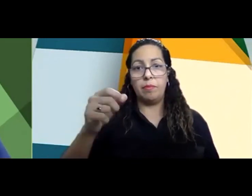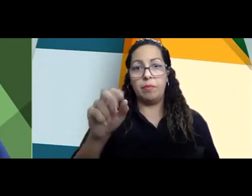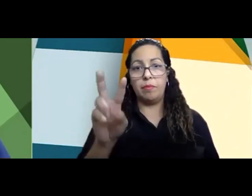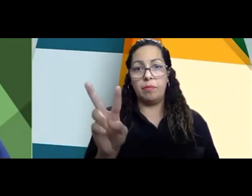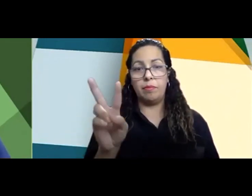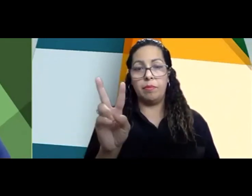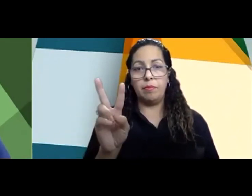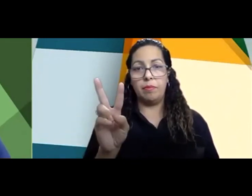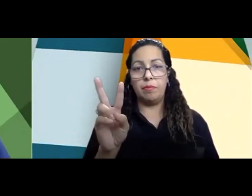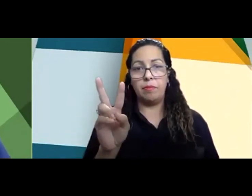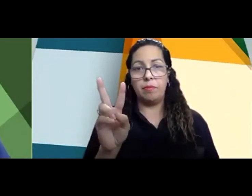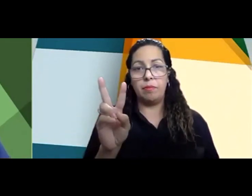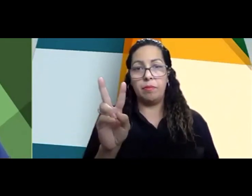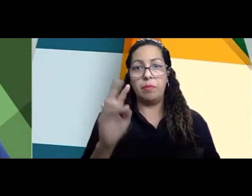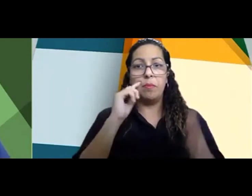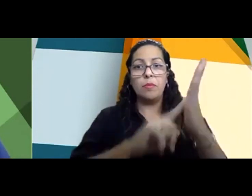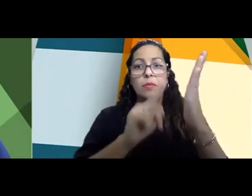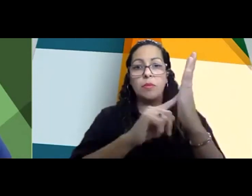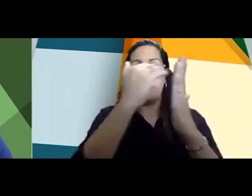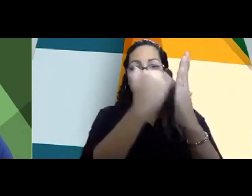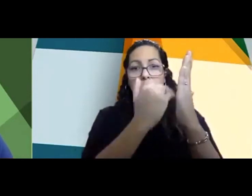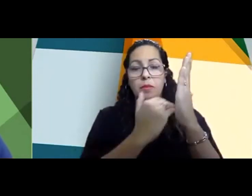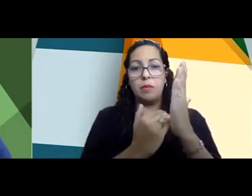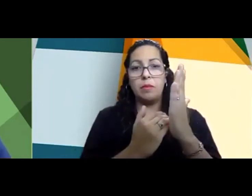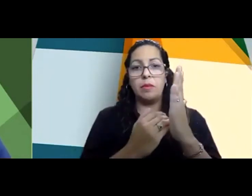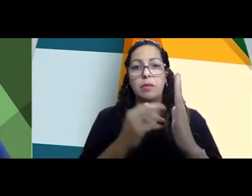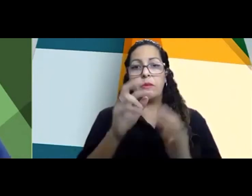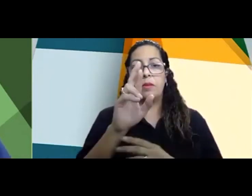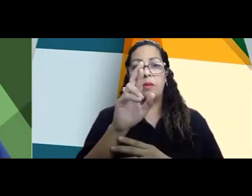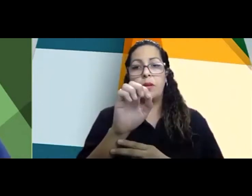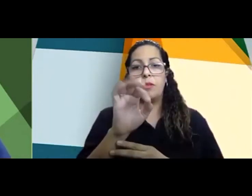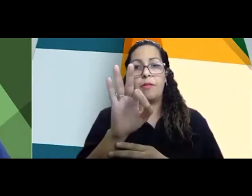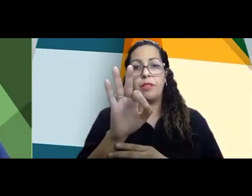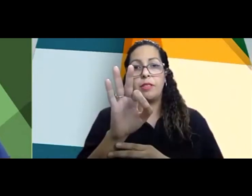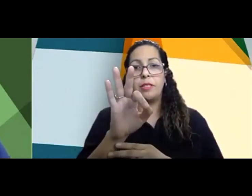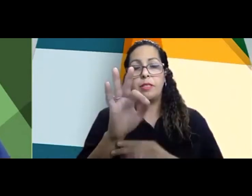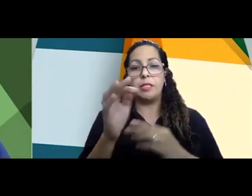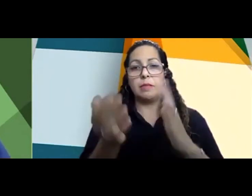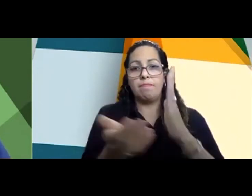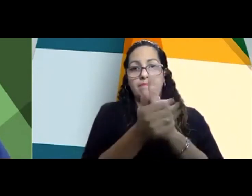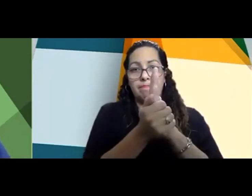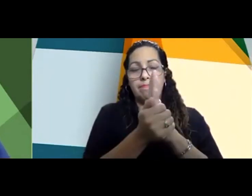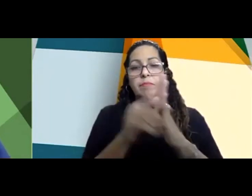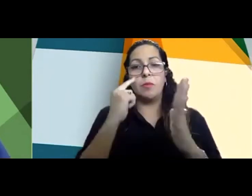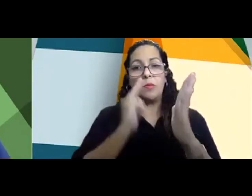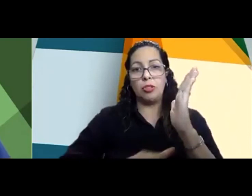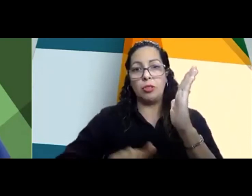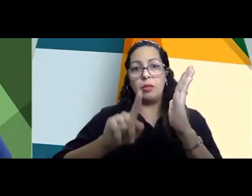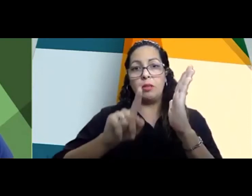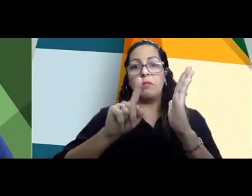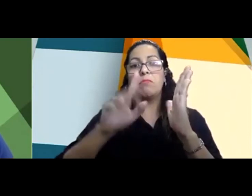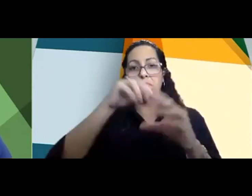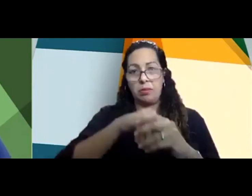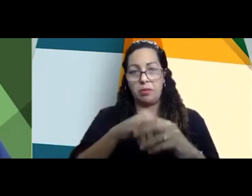www.cdbg/dr.pr.gov under the tab of reference materials, and it is incorporated by reference and made an integral